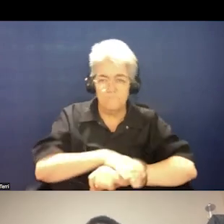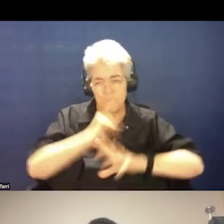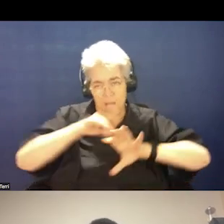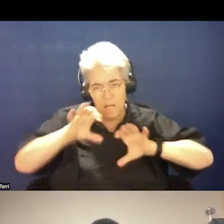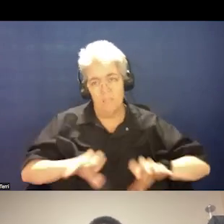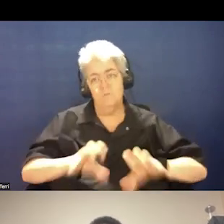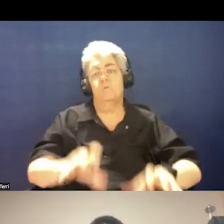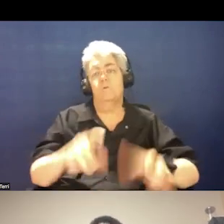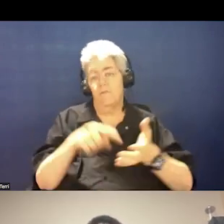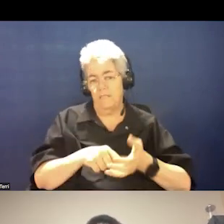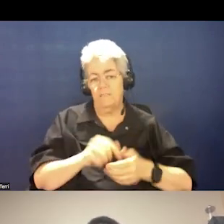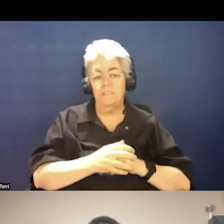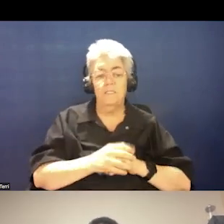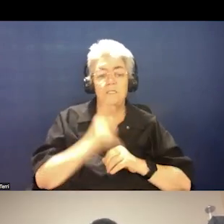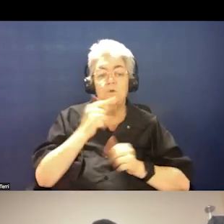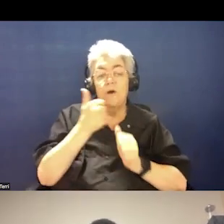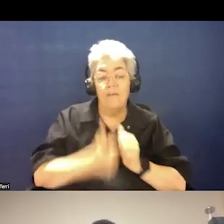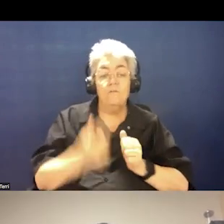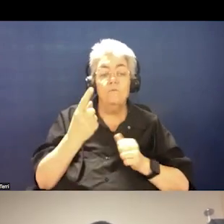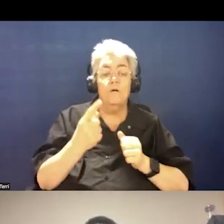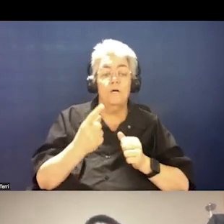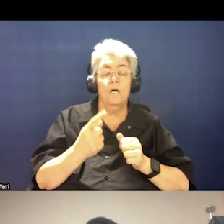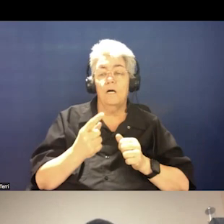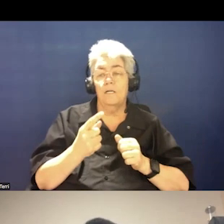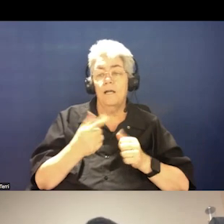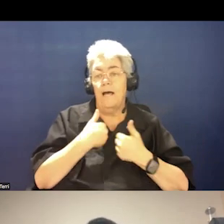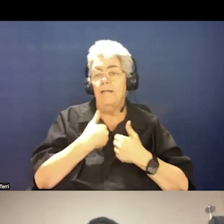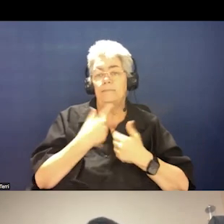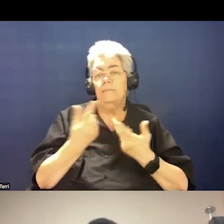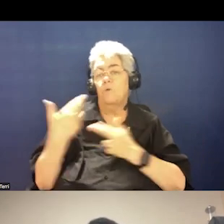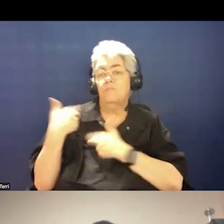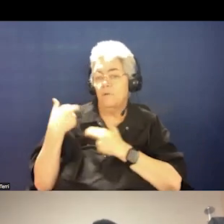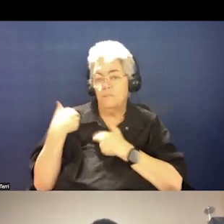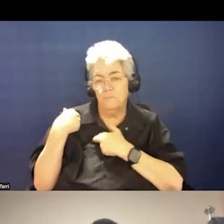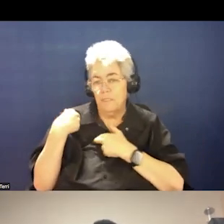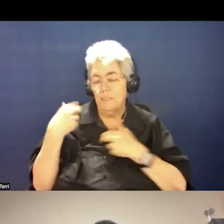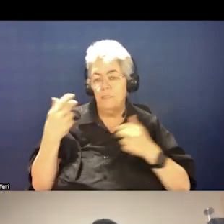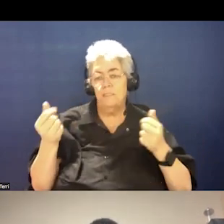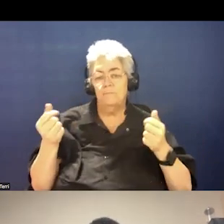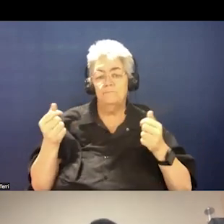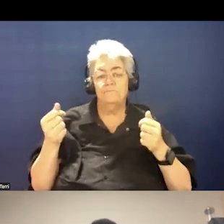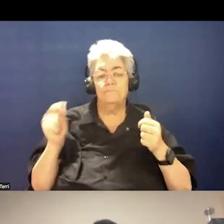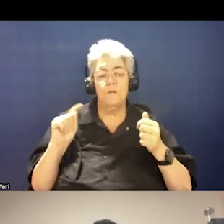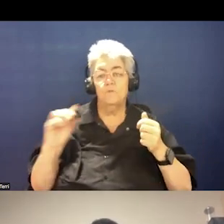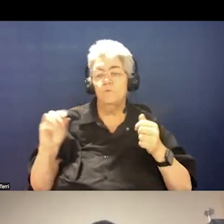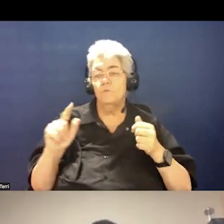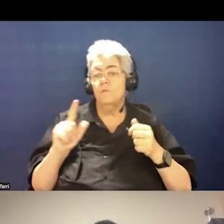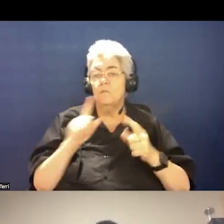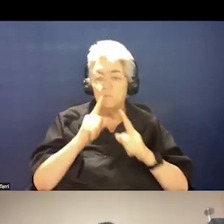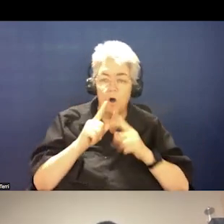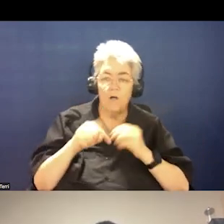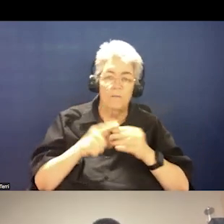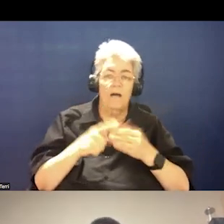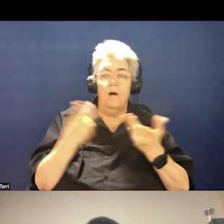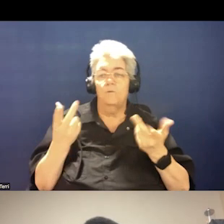activity, meaning that every one of us has a responsibility to talk about,